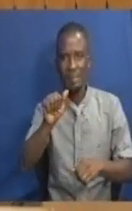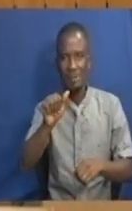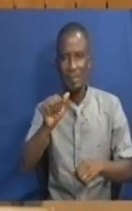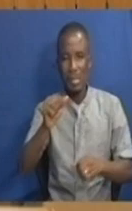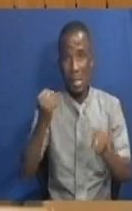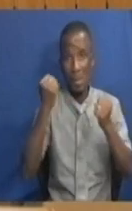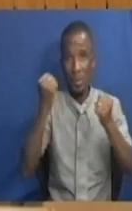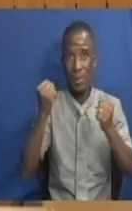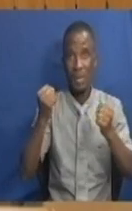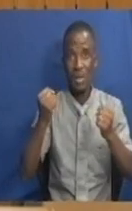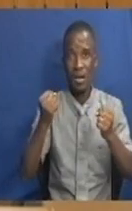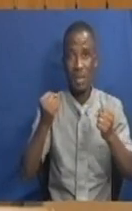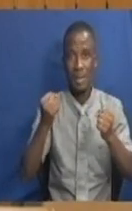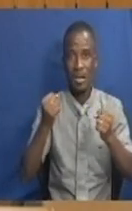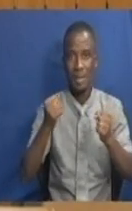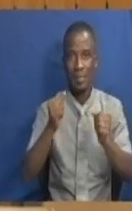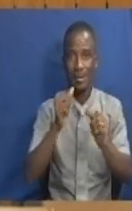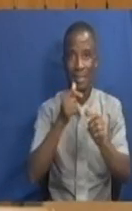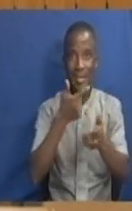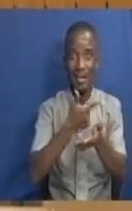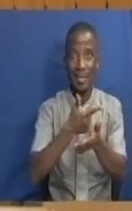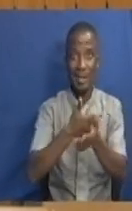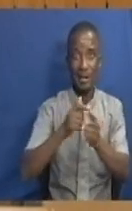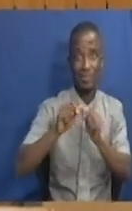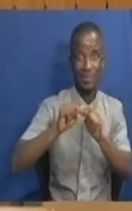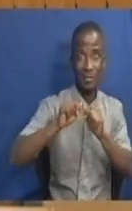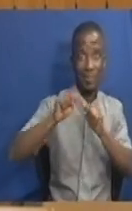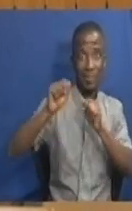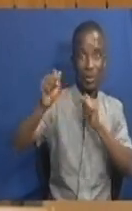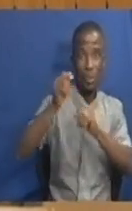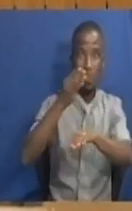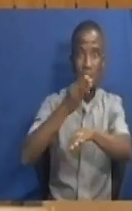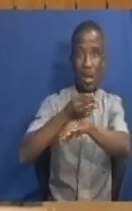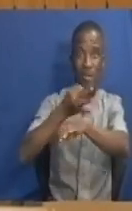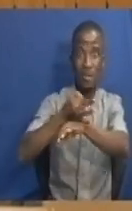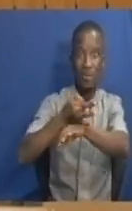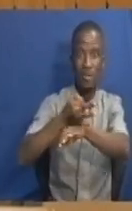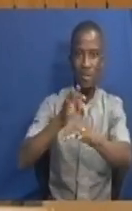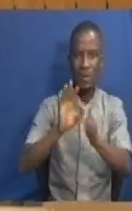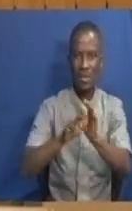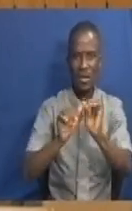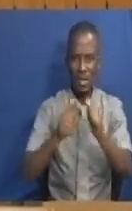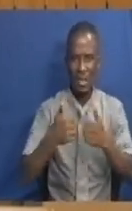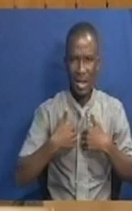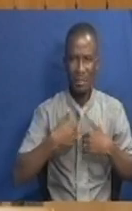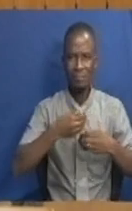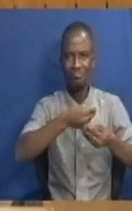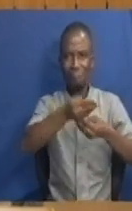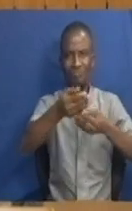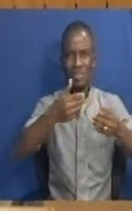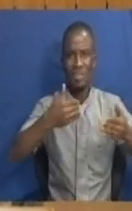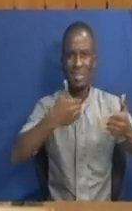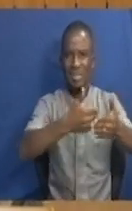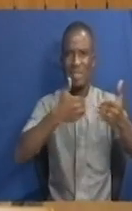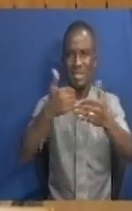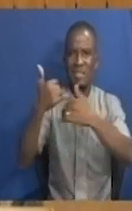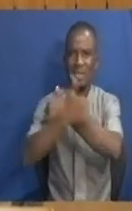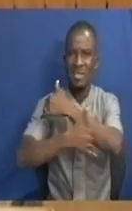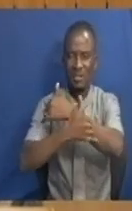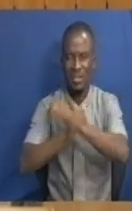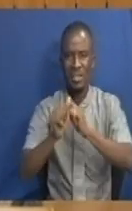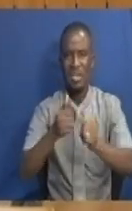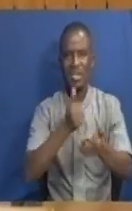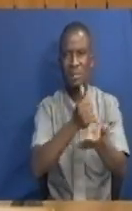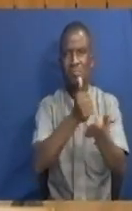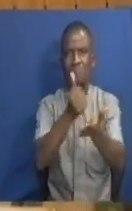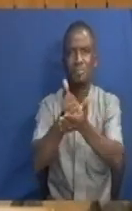from Ghana to Burkina Faso so we can extend the excess power to our neighbors. Instead of allowing the power to